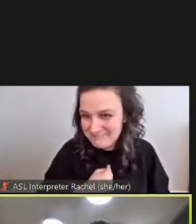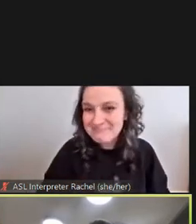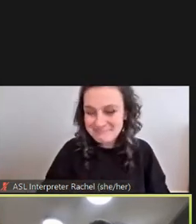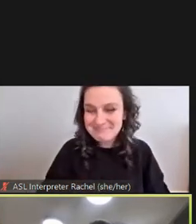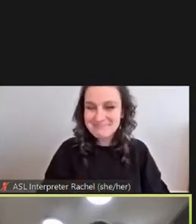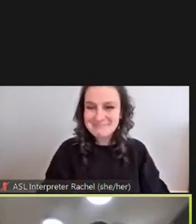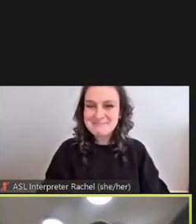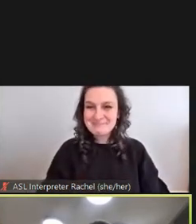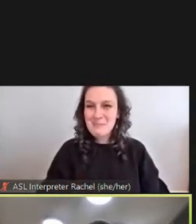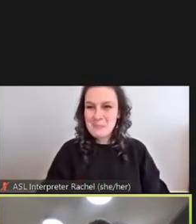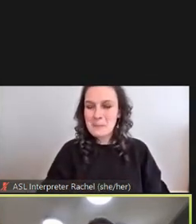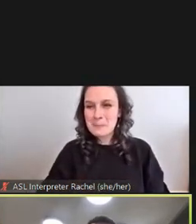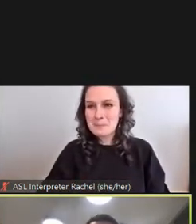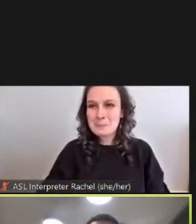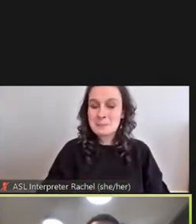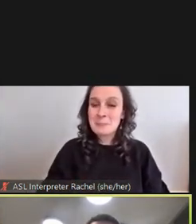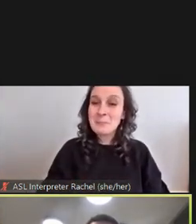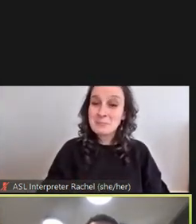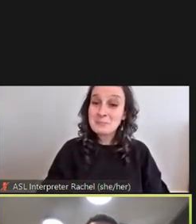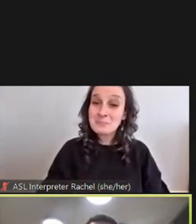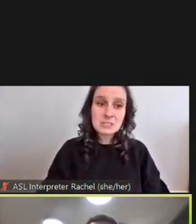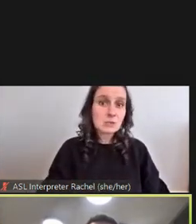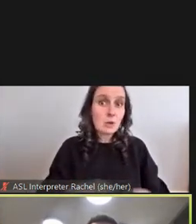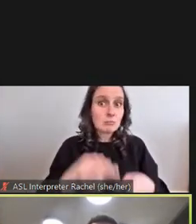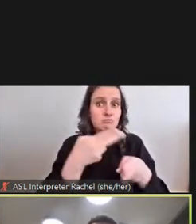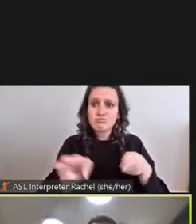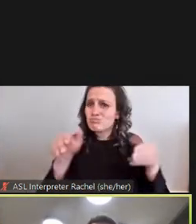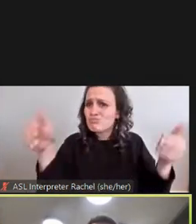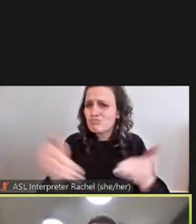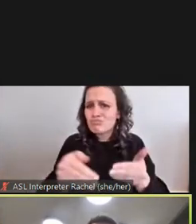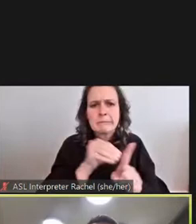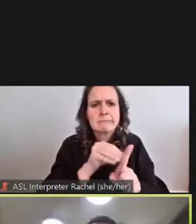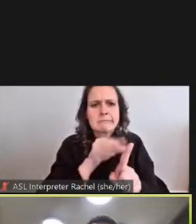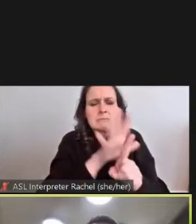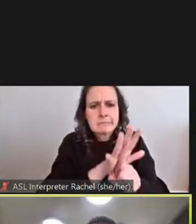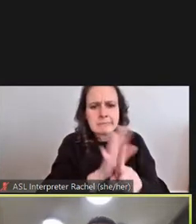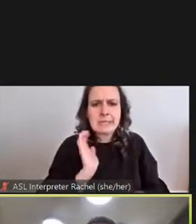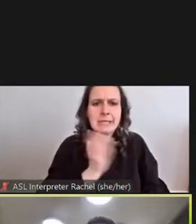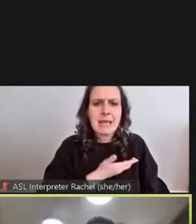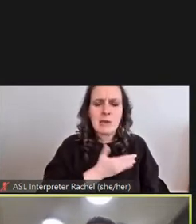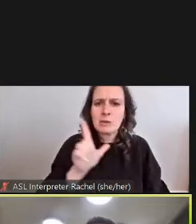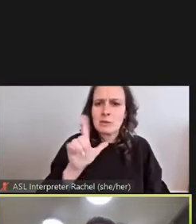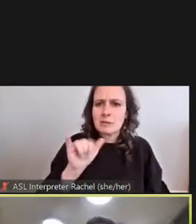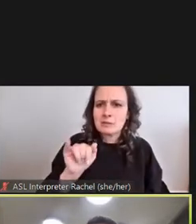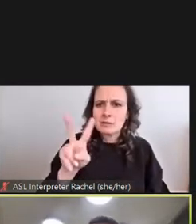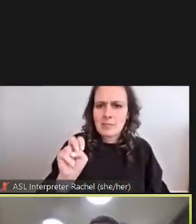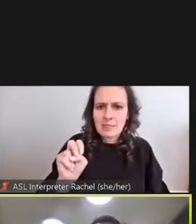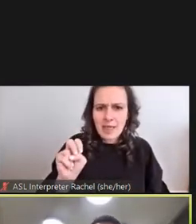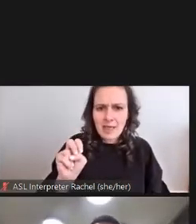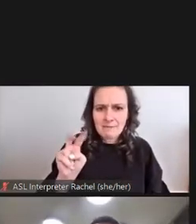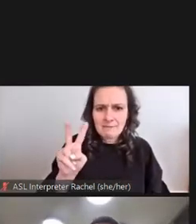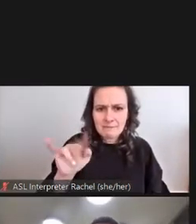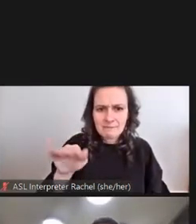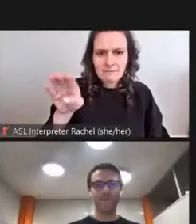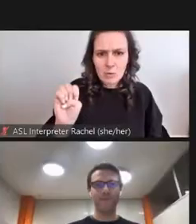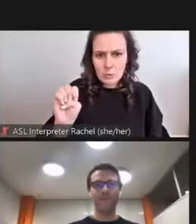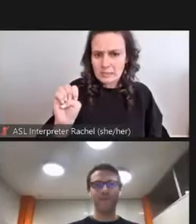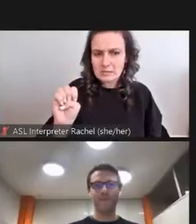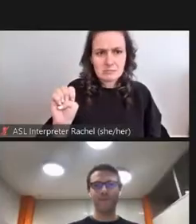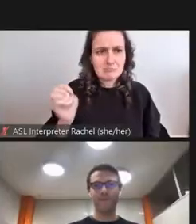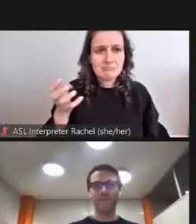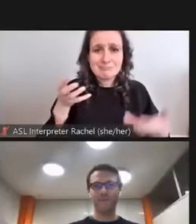them. Yeah, so this is a short introduction of Live Voice and what it does.